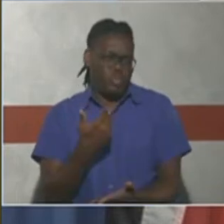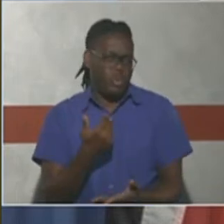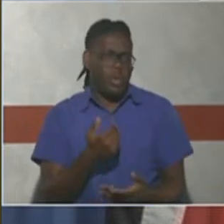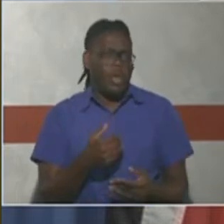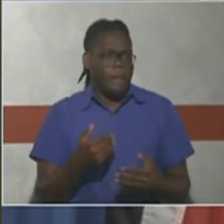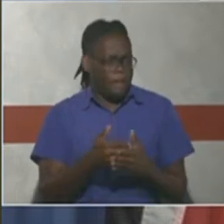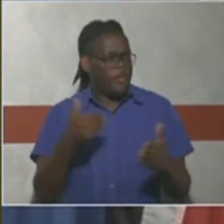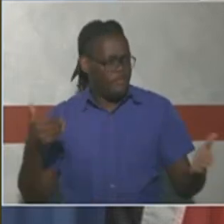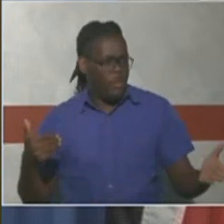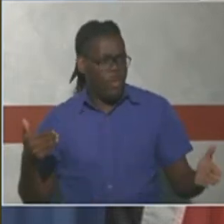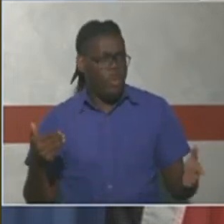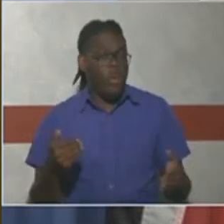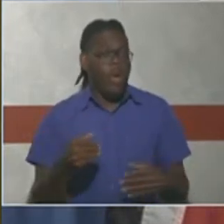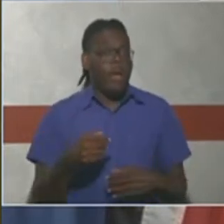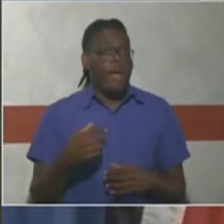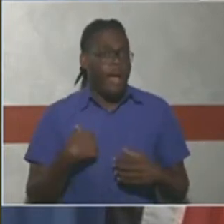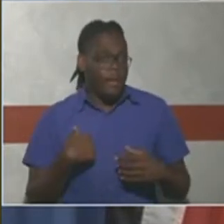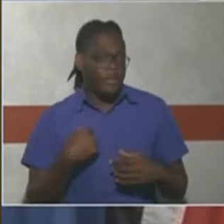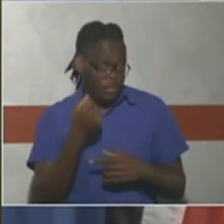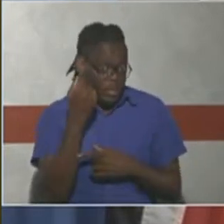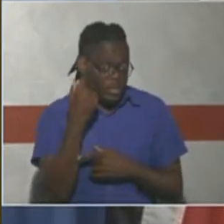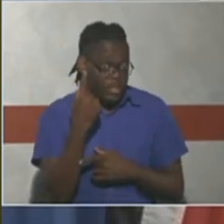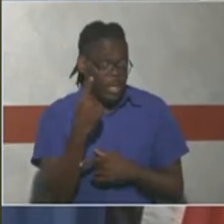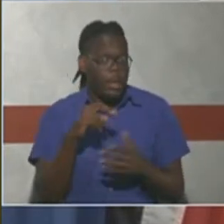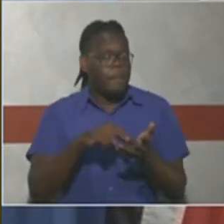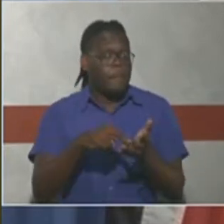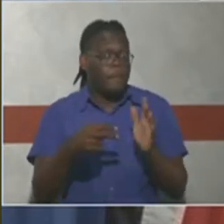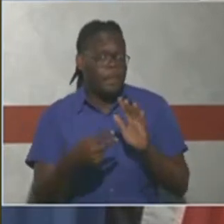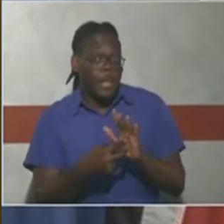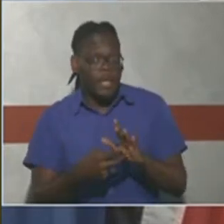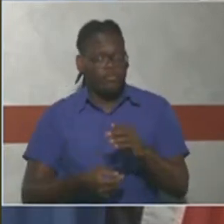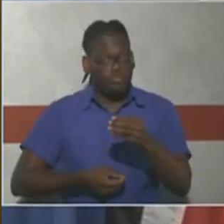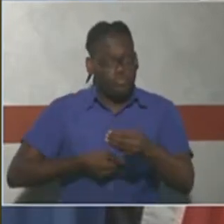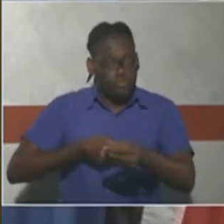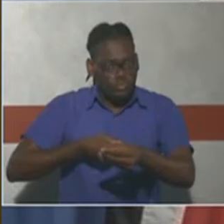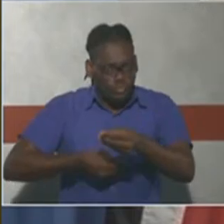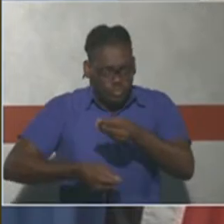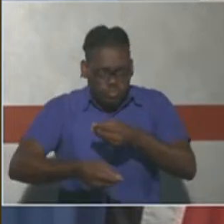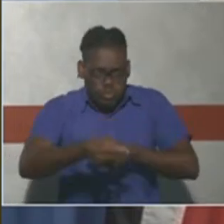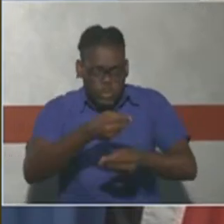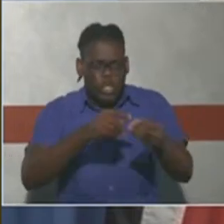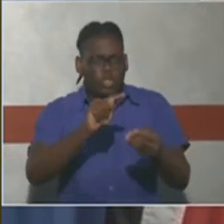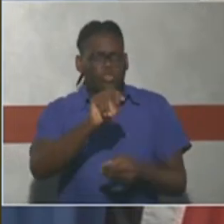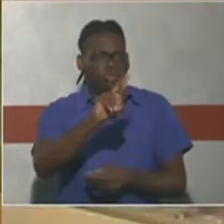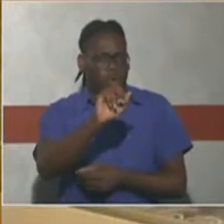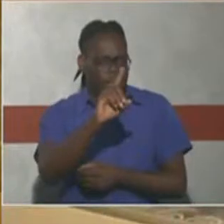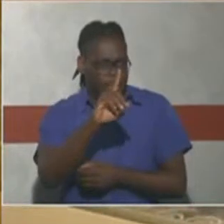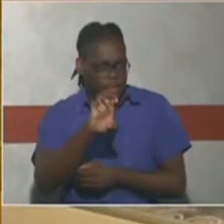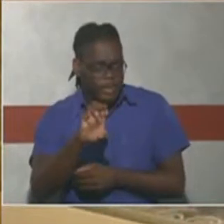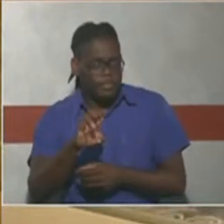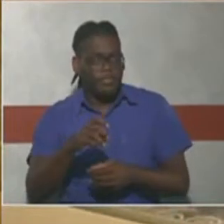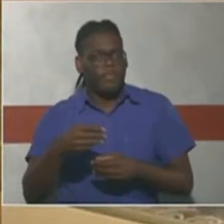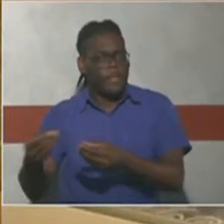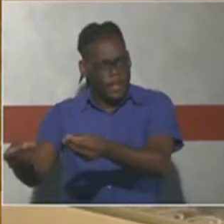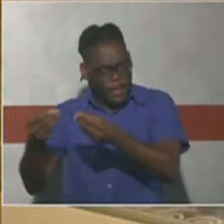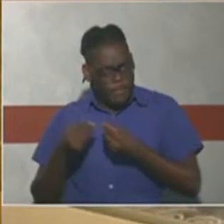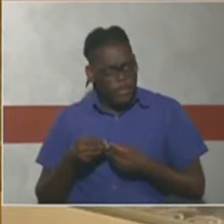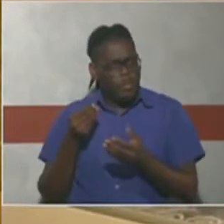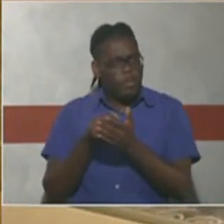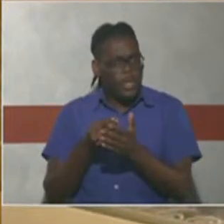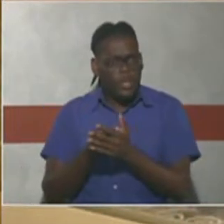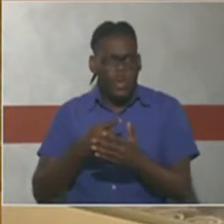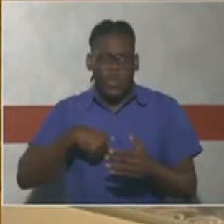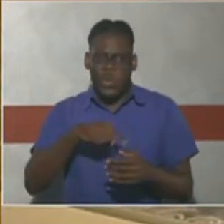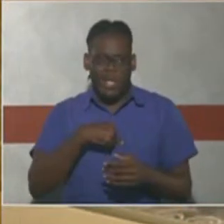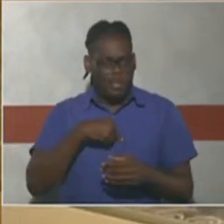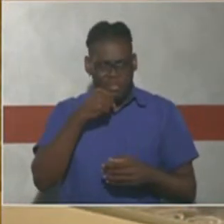the stuff will be bought, we buy the gas and we pay for it in a variety of ways. Kejan Haynes, Guardian Media, does this